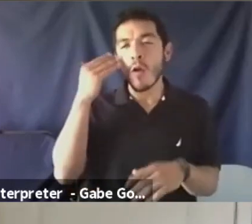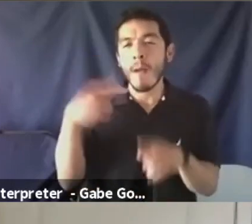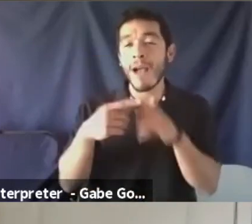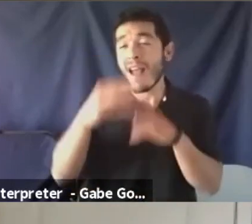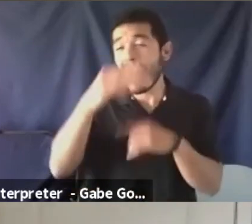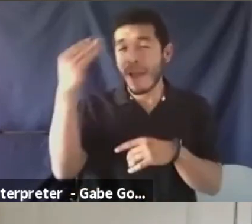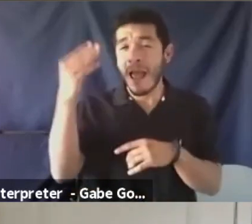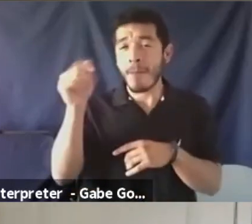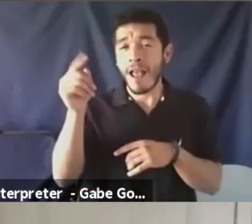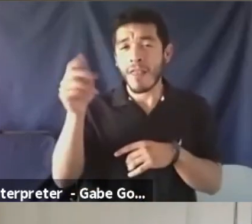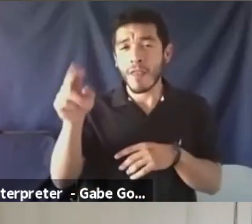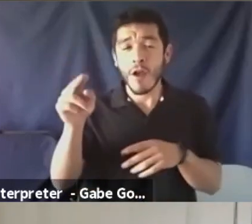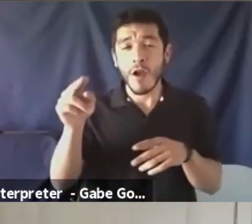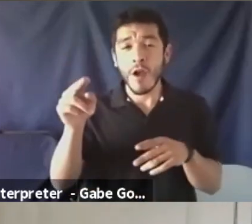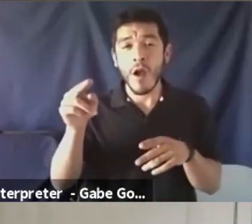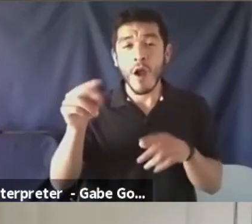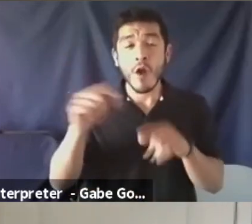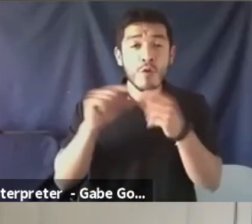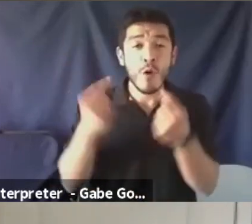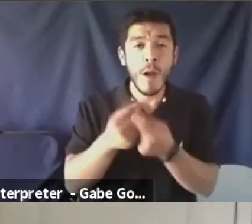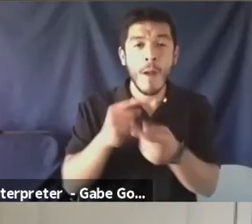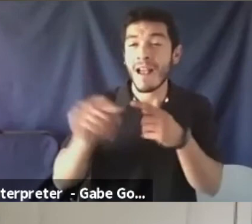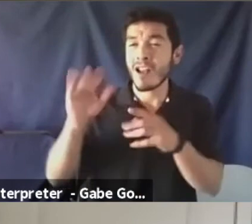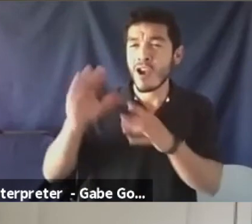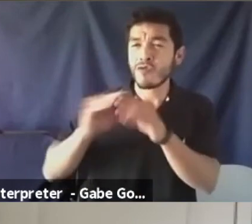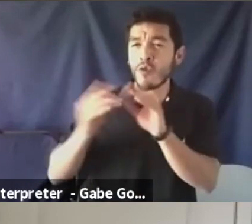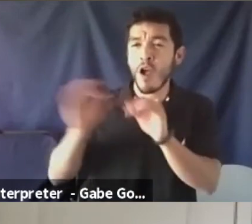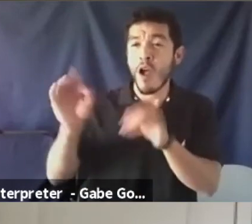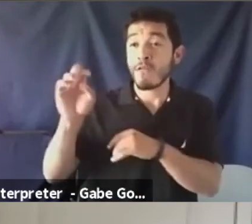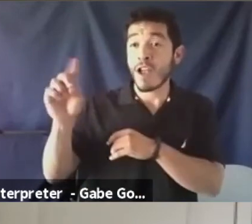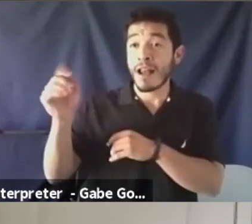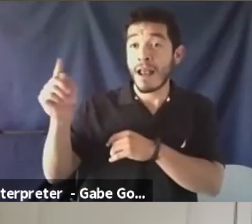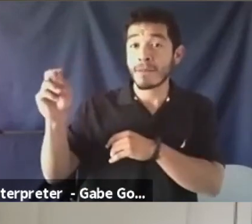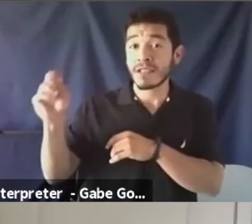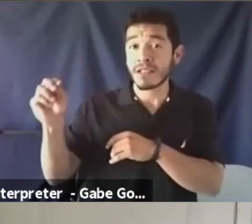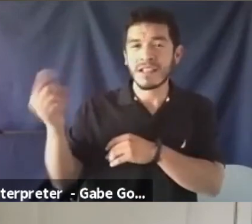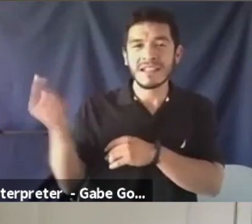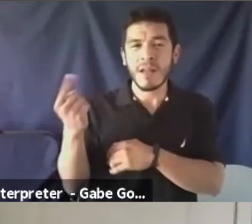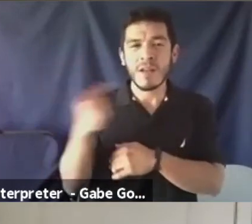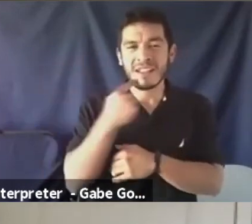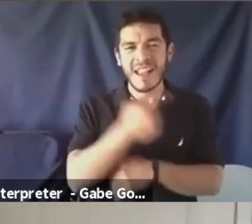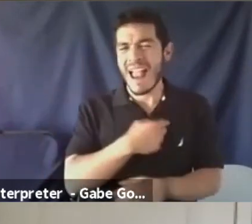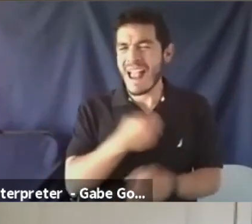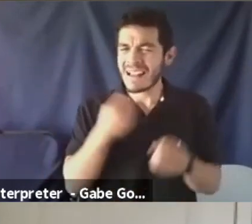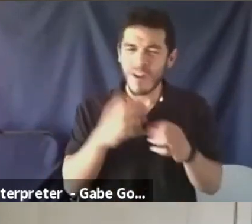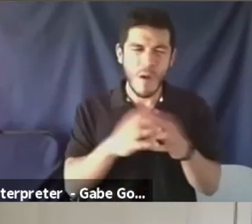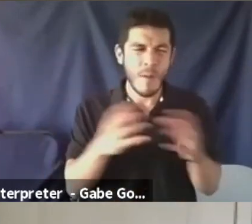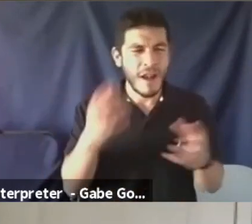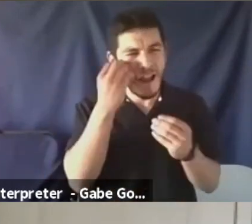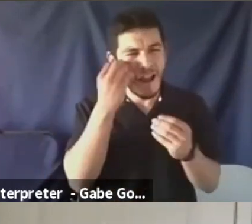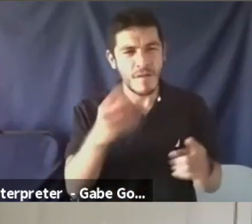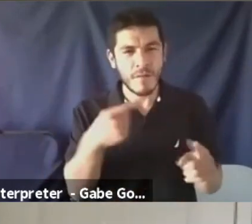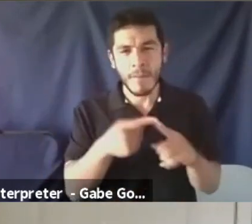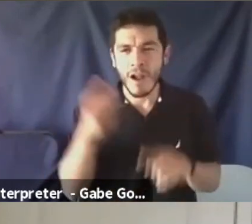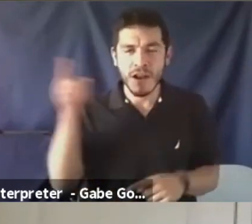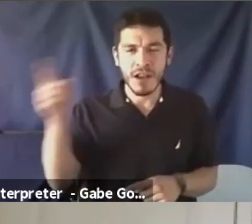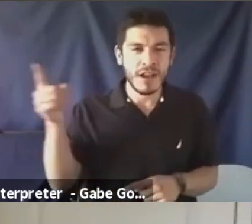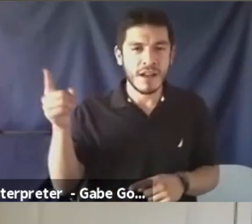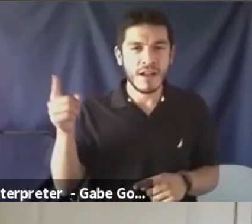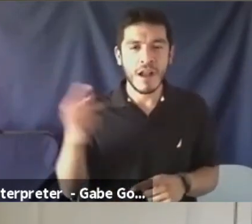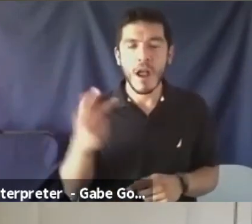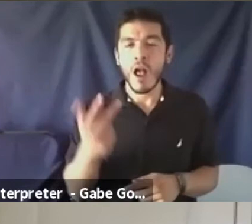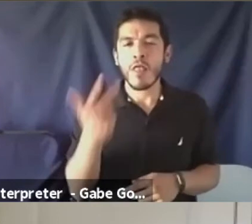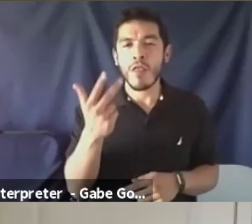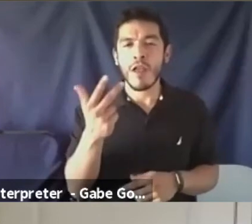Party, but, just the story of Fred Hampton. Someone was saying that there's countless information out there about him, free documentaries